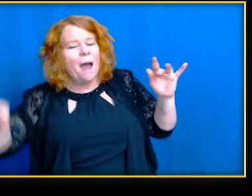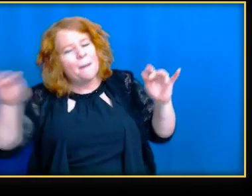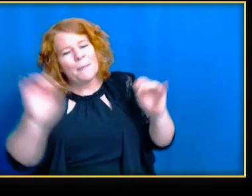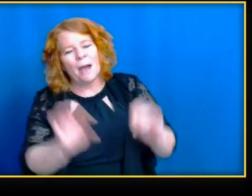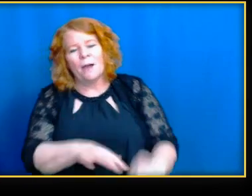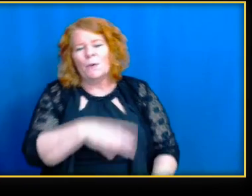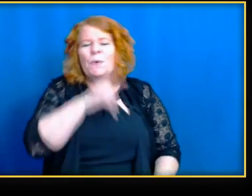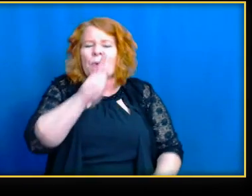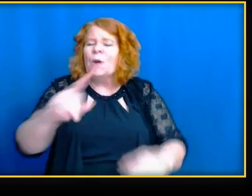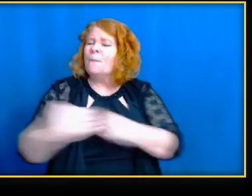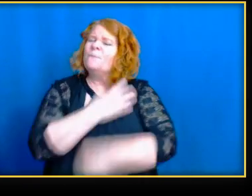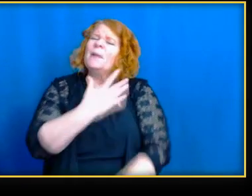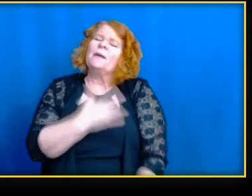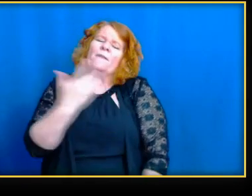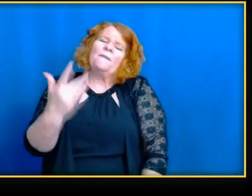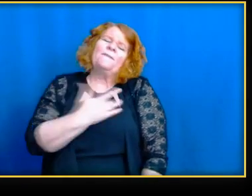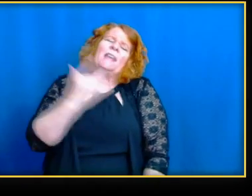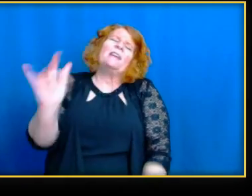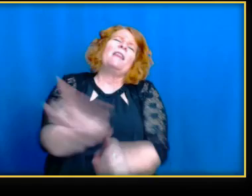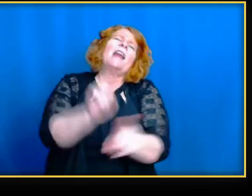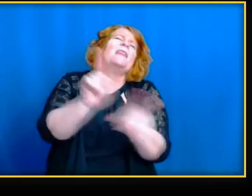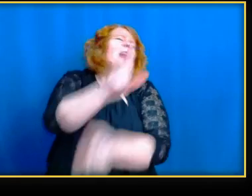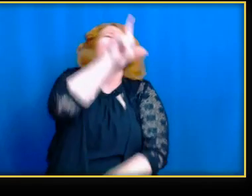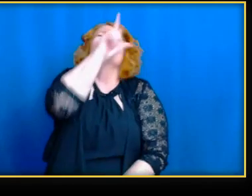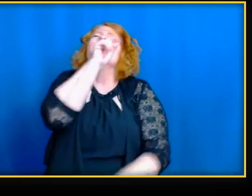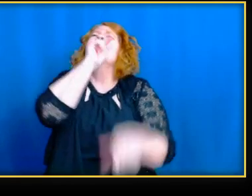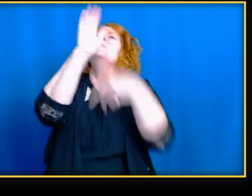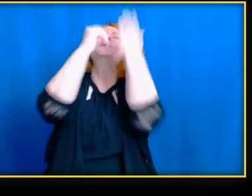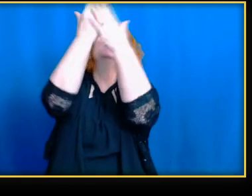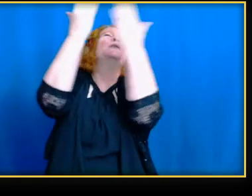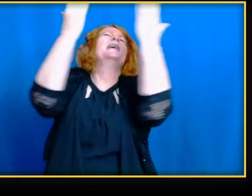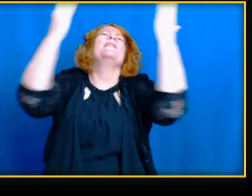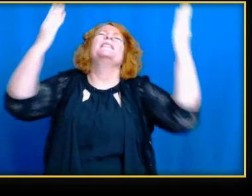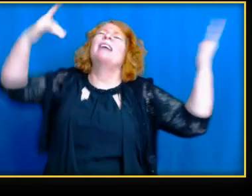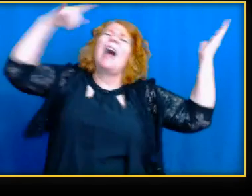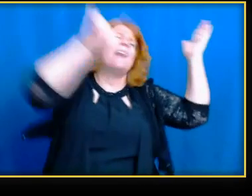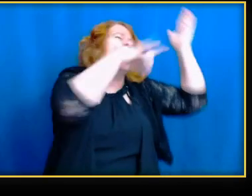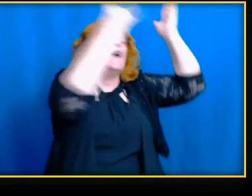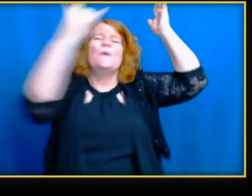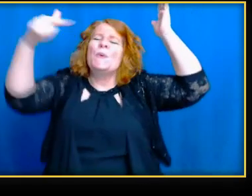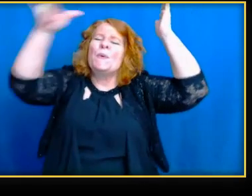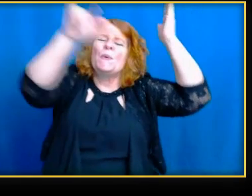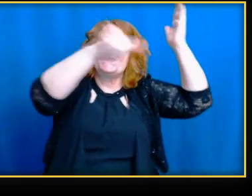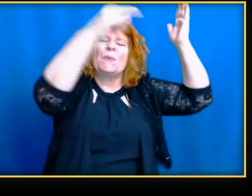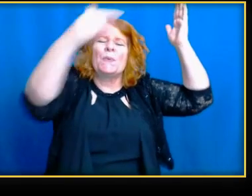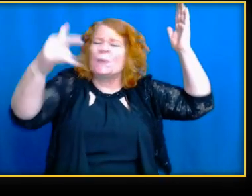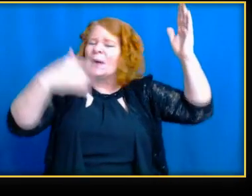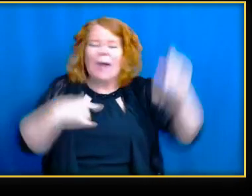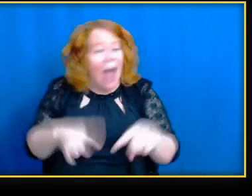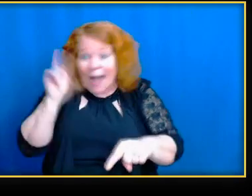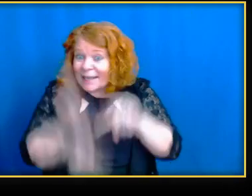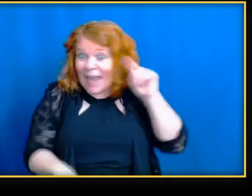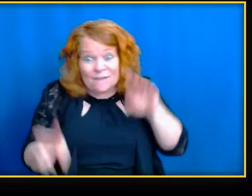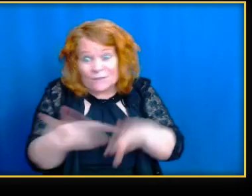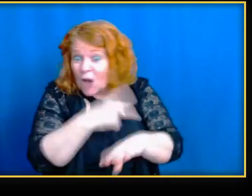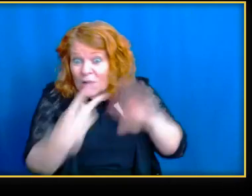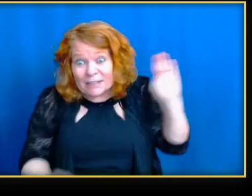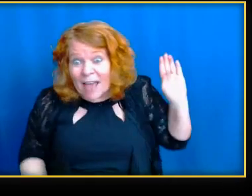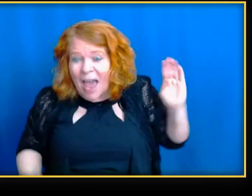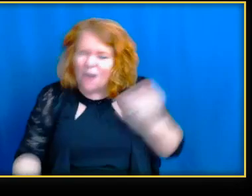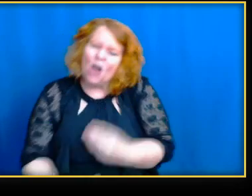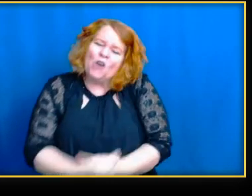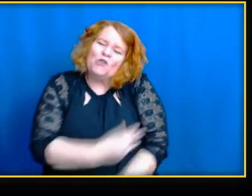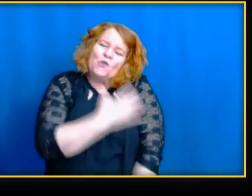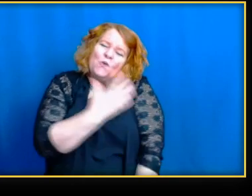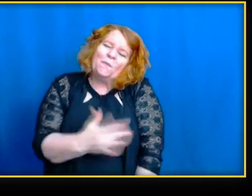You make me feel like a bird in the sky, fly round and round and I can't fall down. You make me